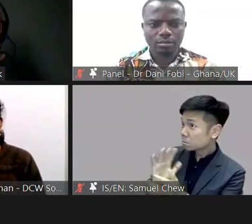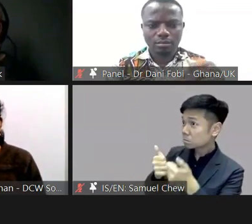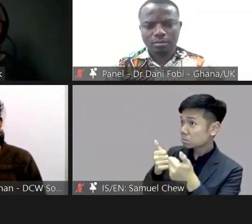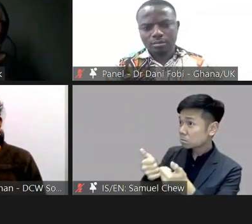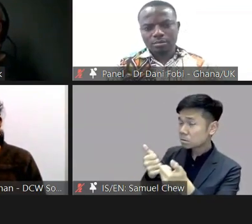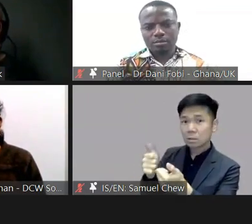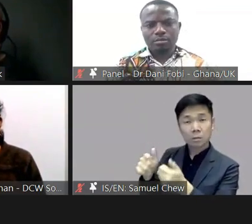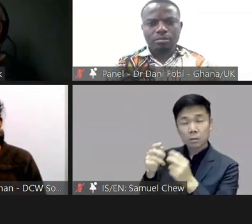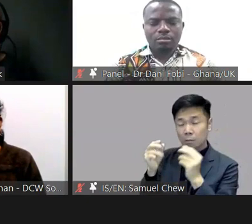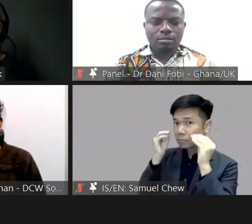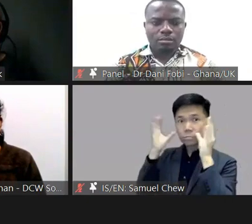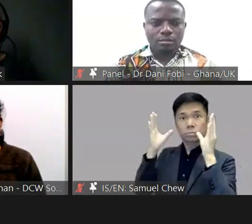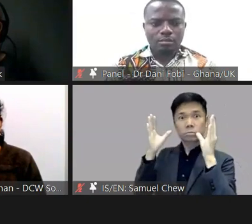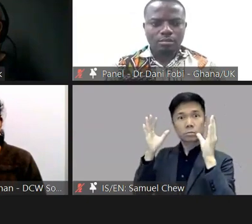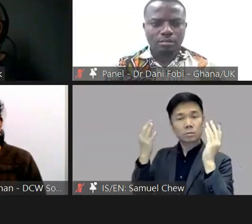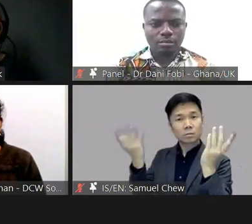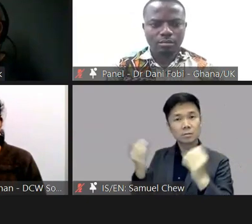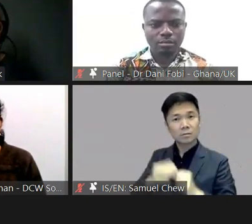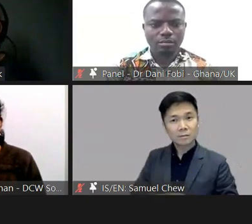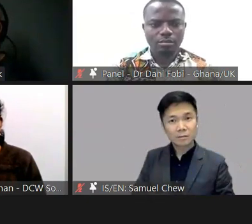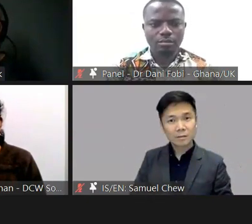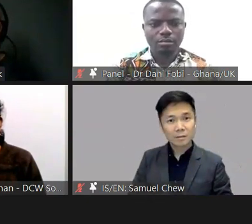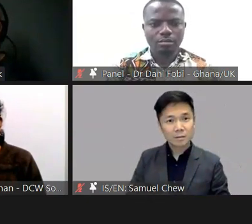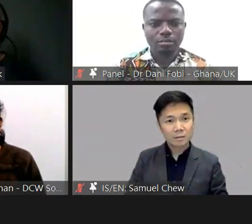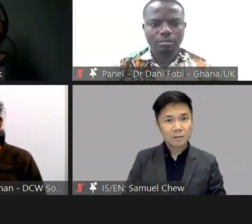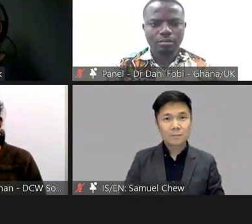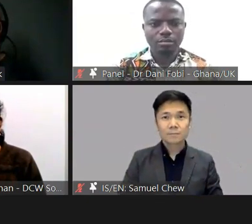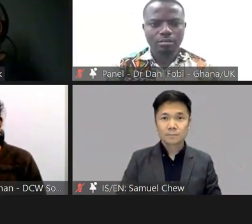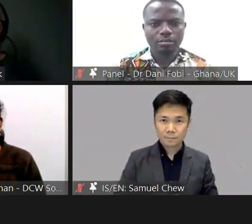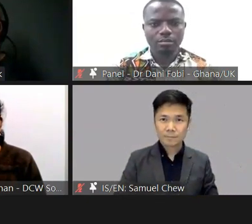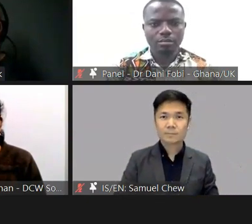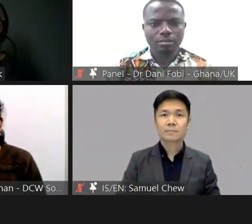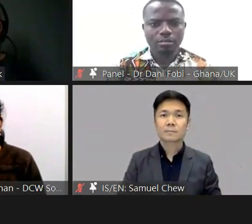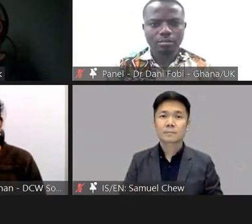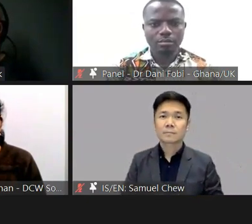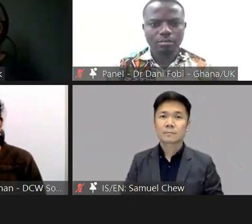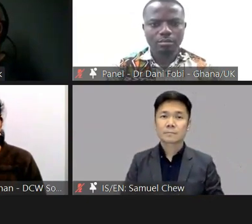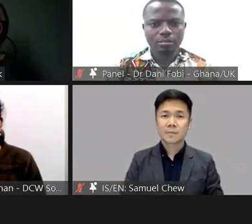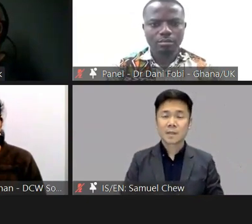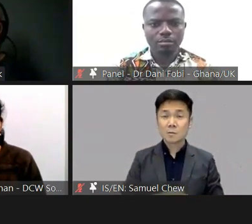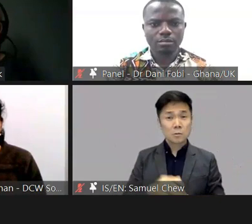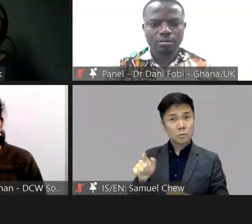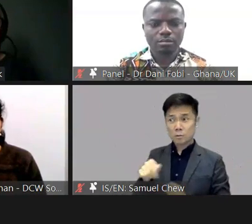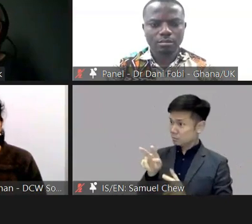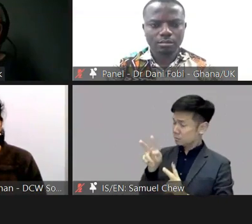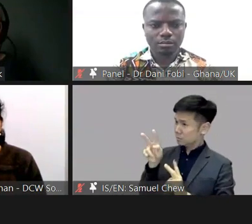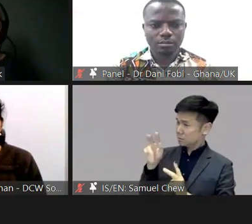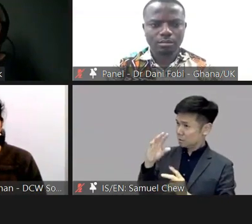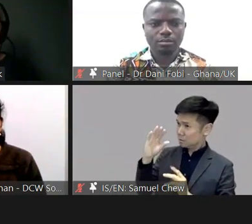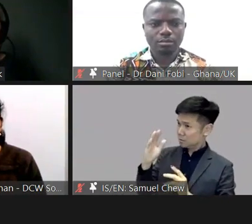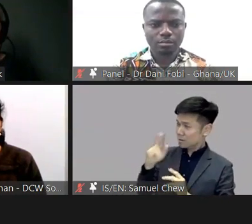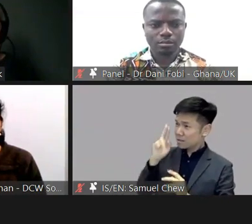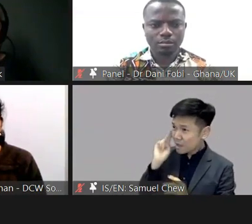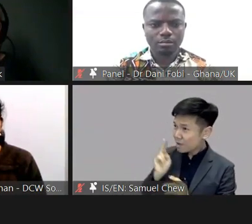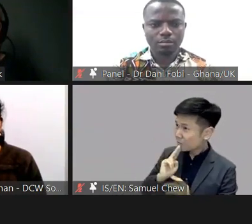you finished your education in mainstream school, so my children can do it too. There's